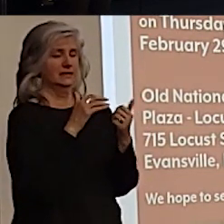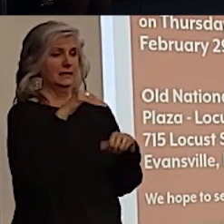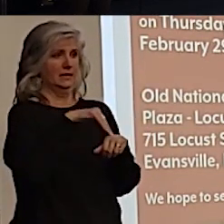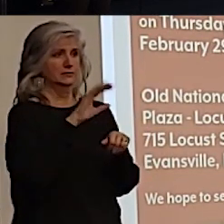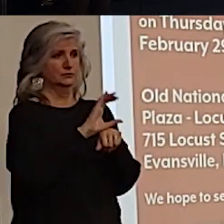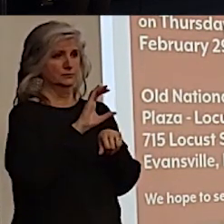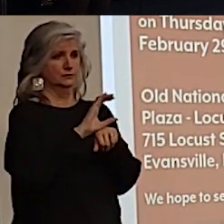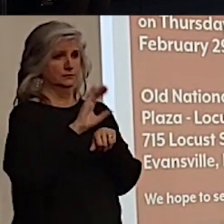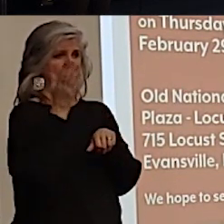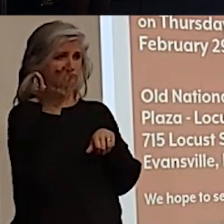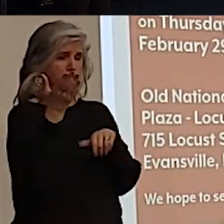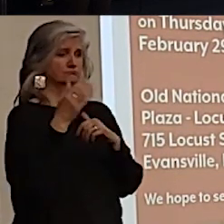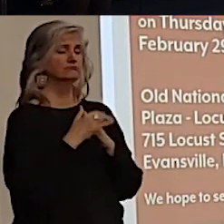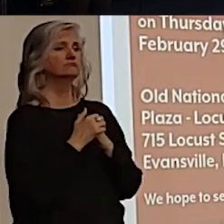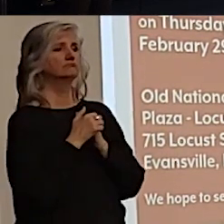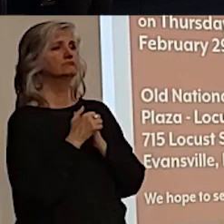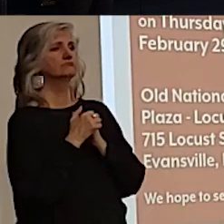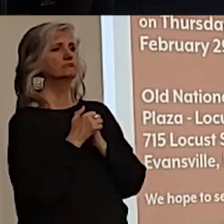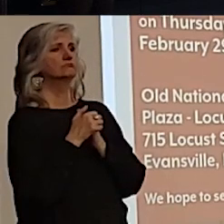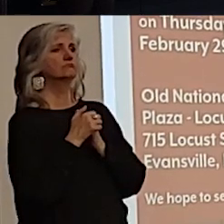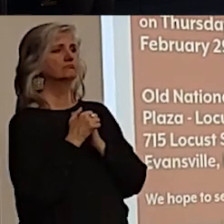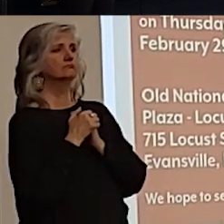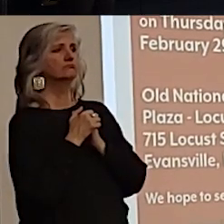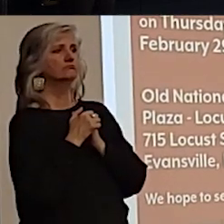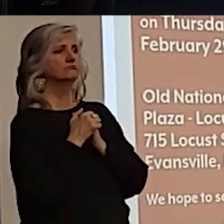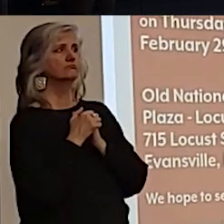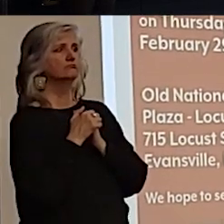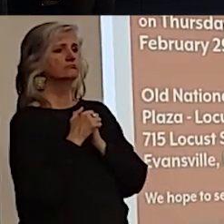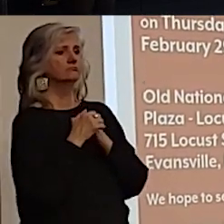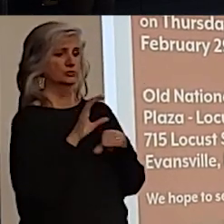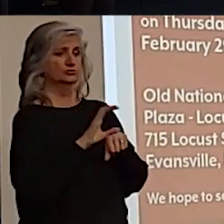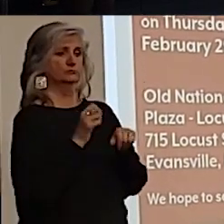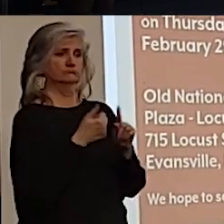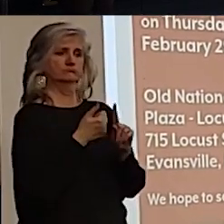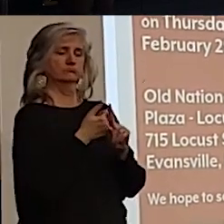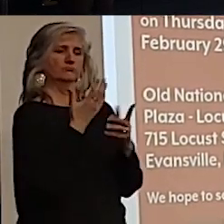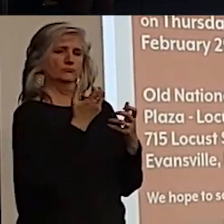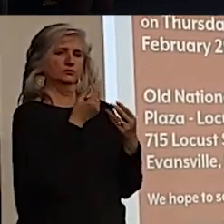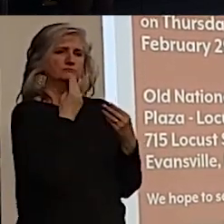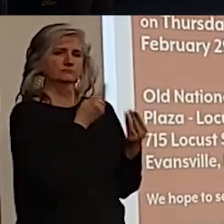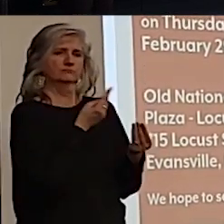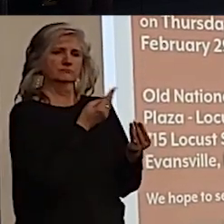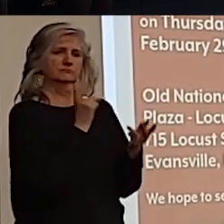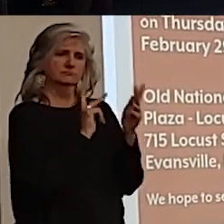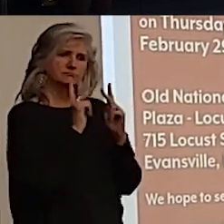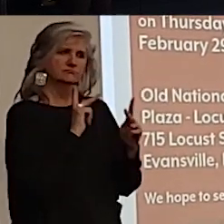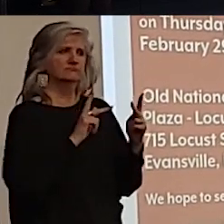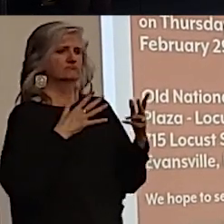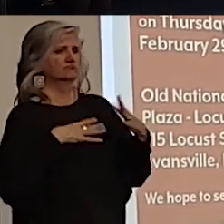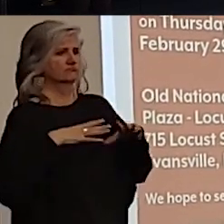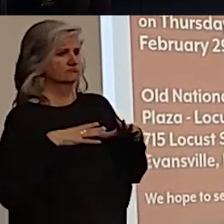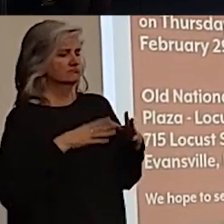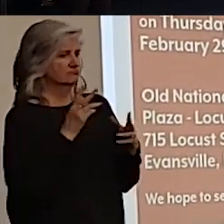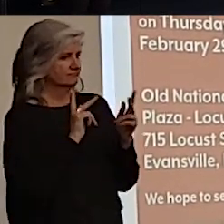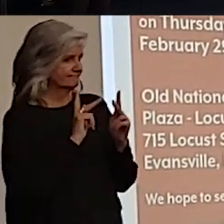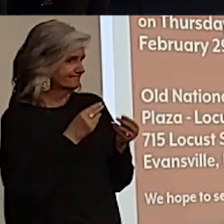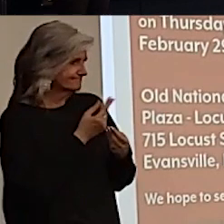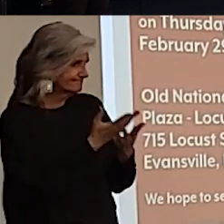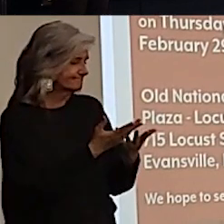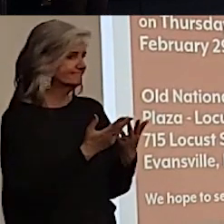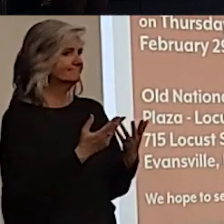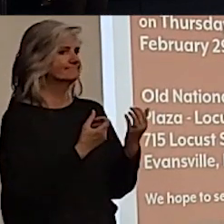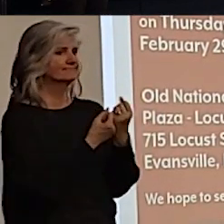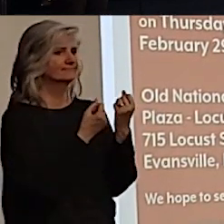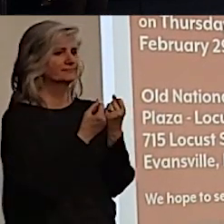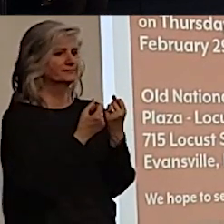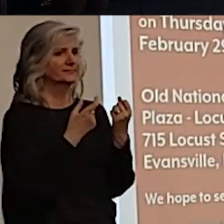church that really wants to feed people, clothe people, provide support